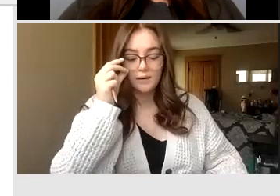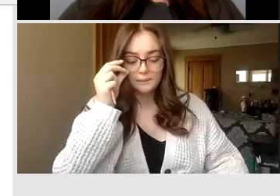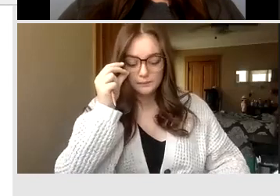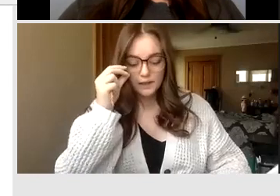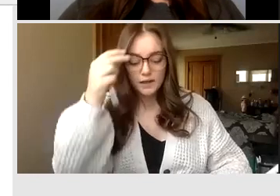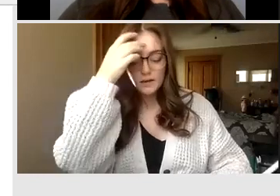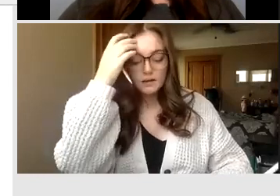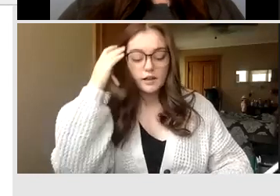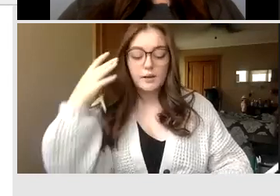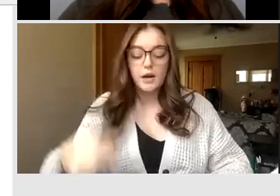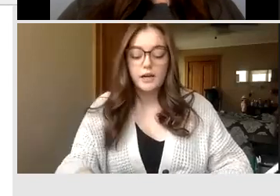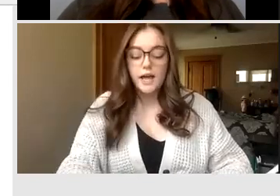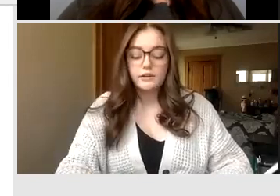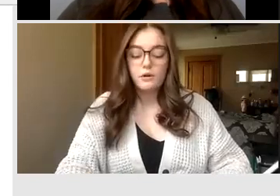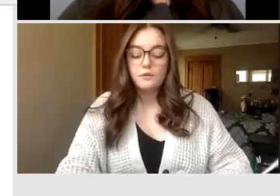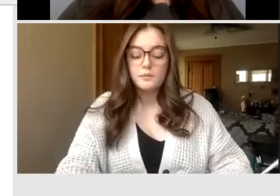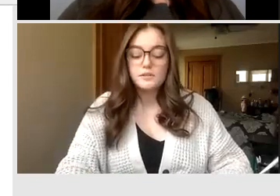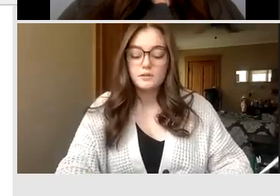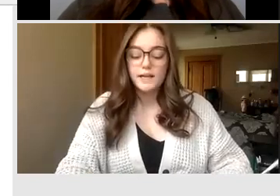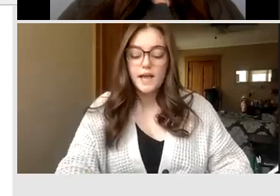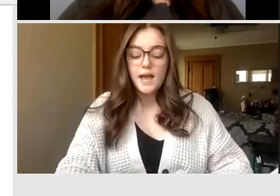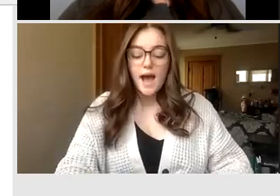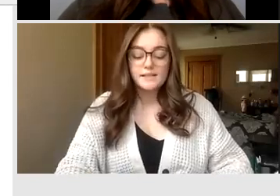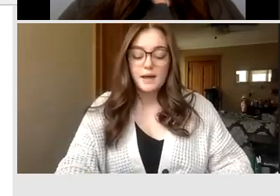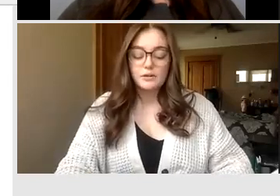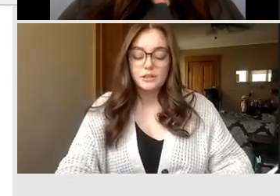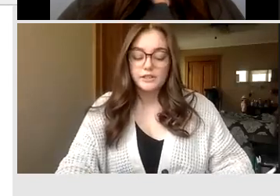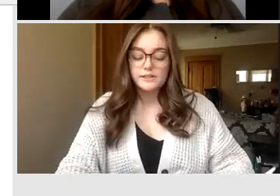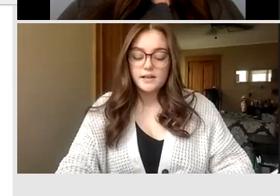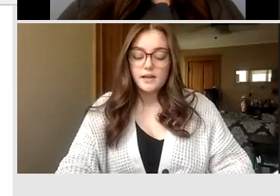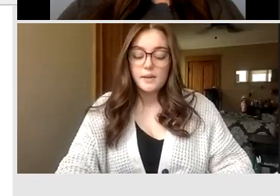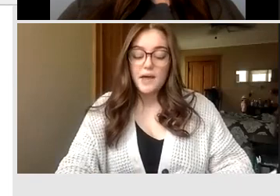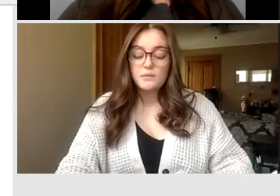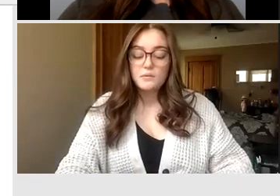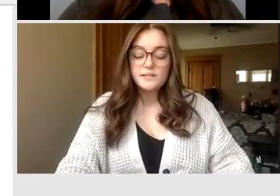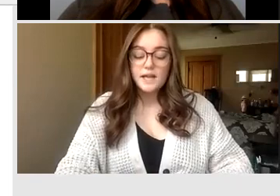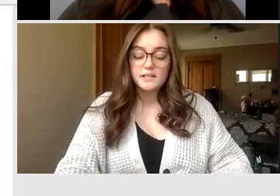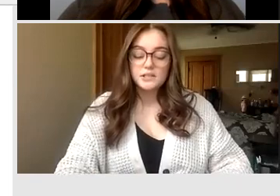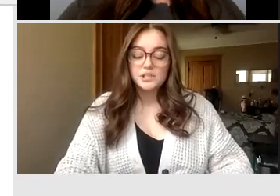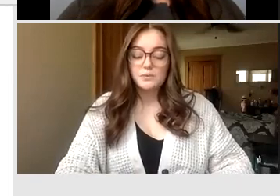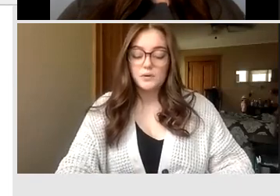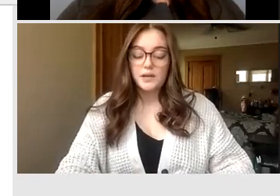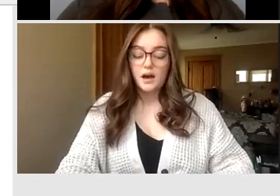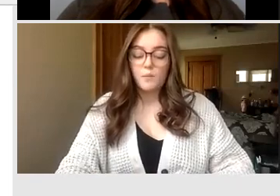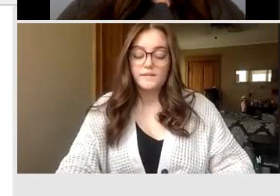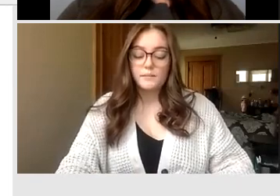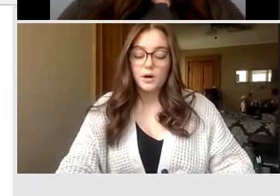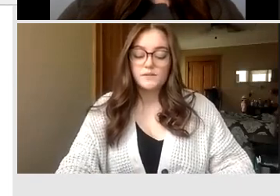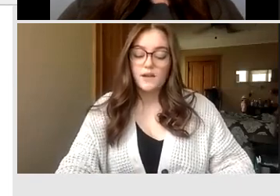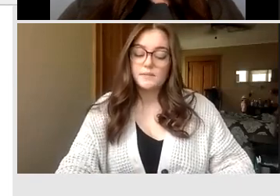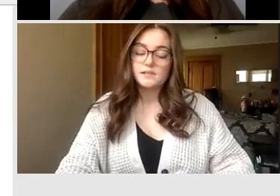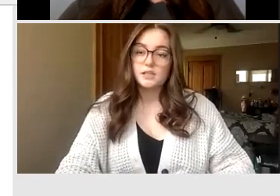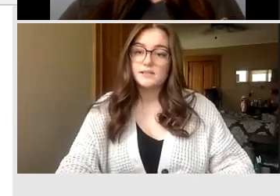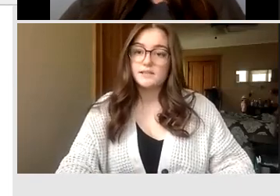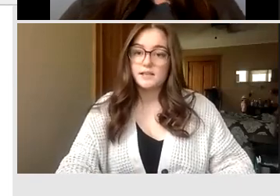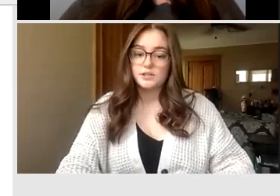better? Clara Barton had no formal schooling as a medical nurse, yet by the war's end, she would become one of the most